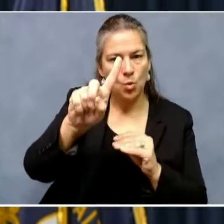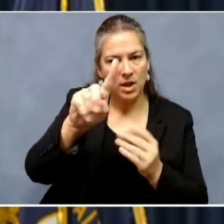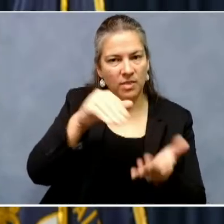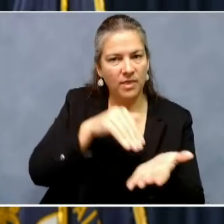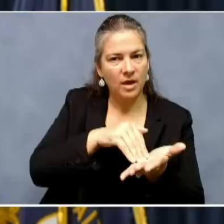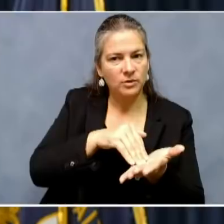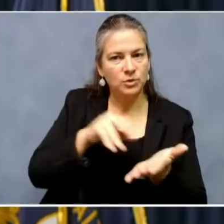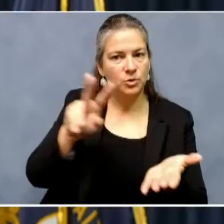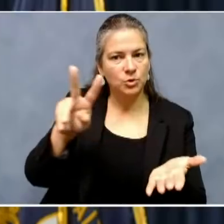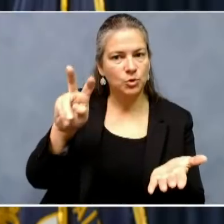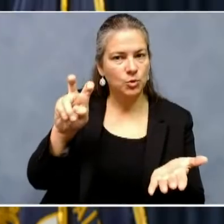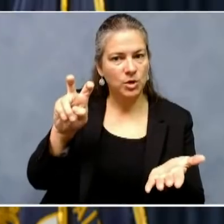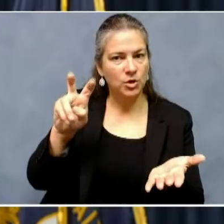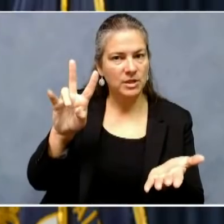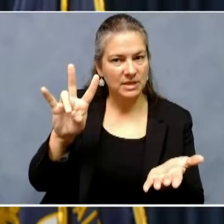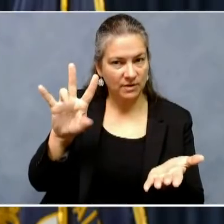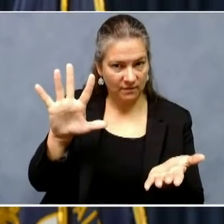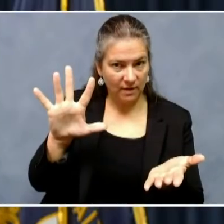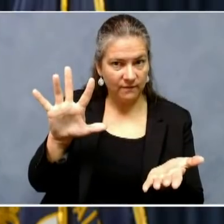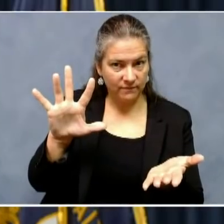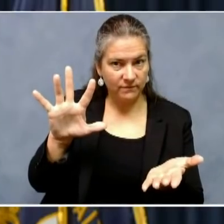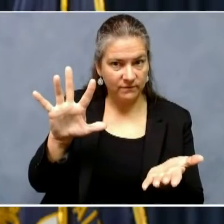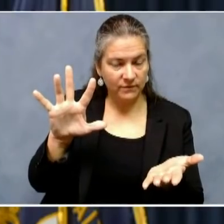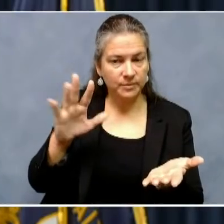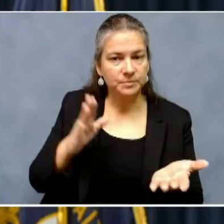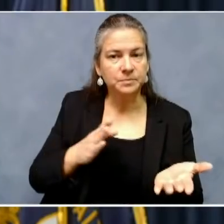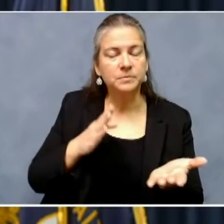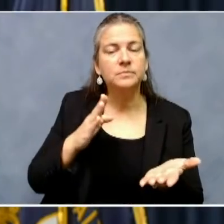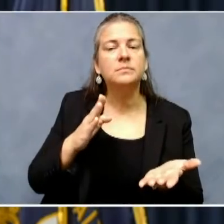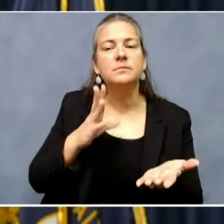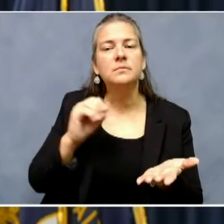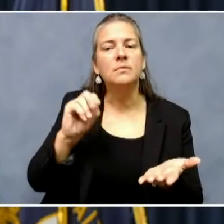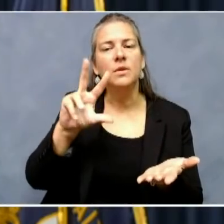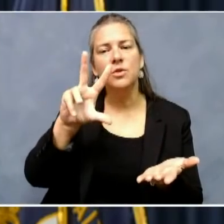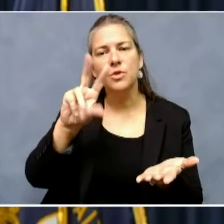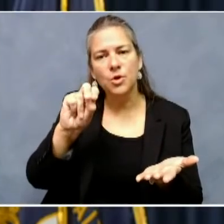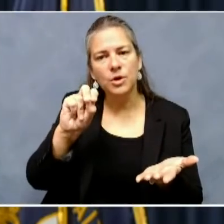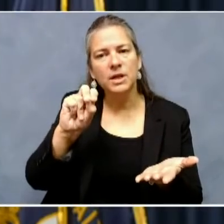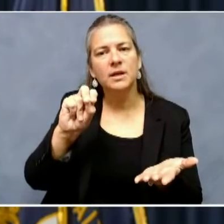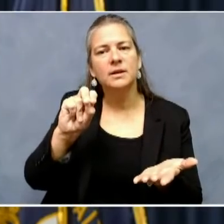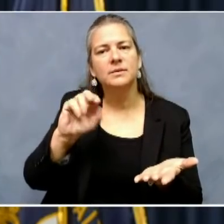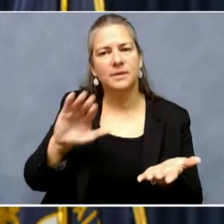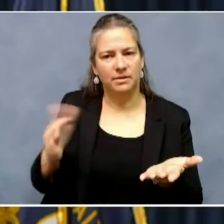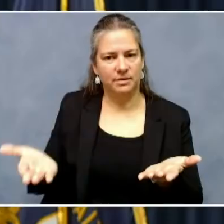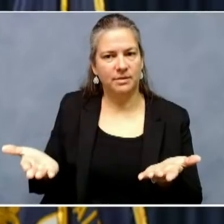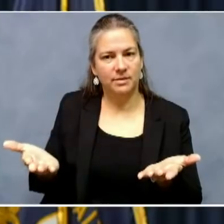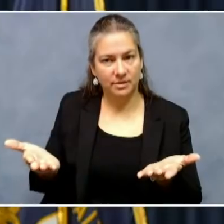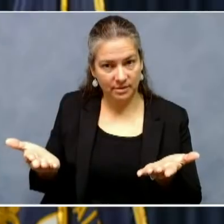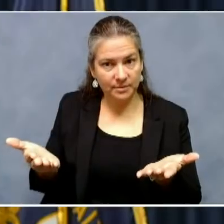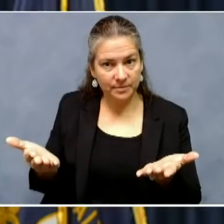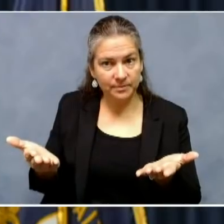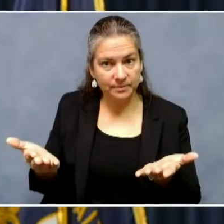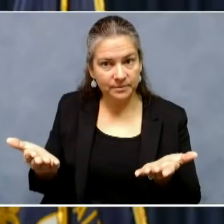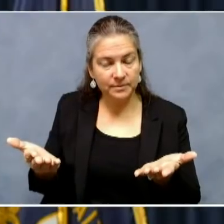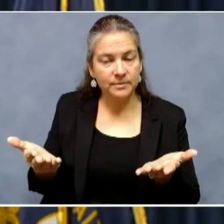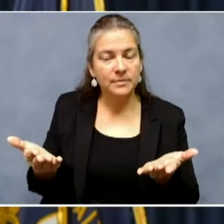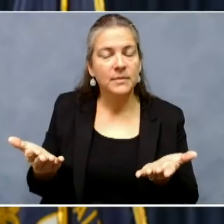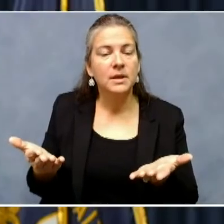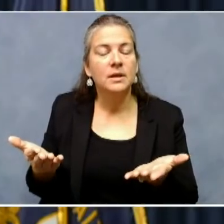1,275. Also, unfortunately, 30 new deaths. Remember, deaths follow cases. And they